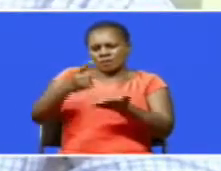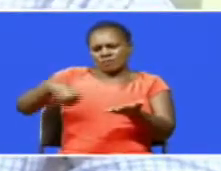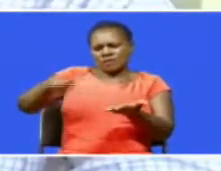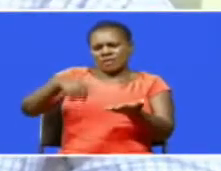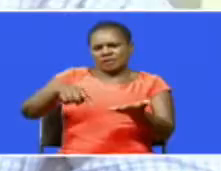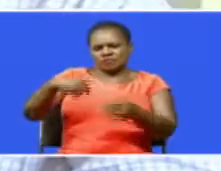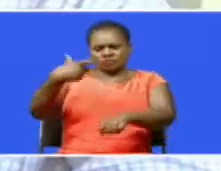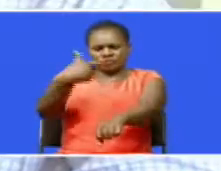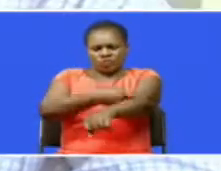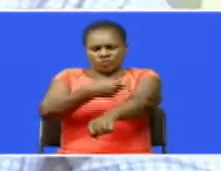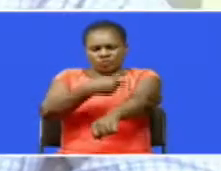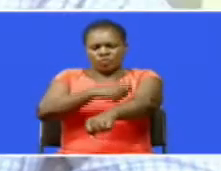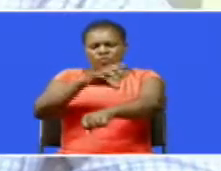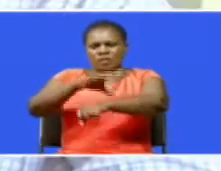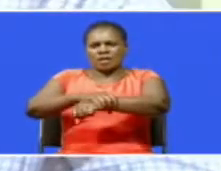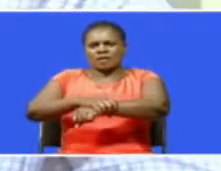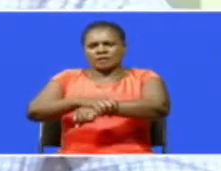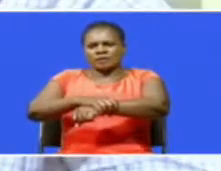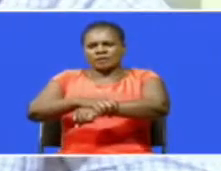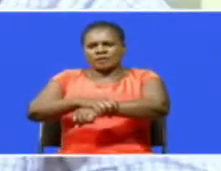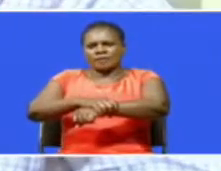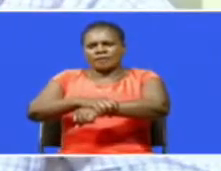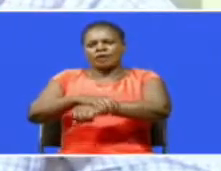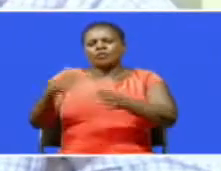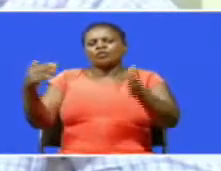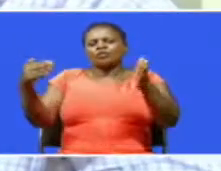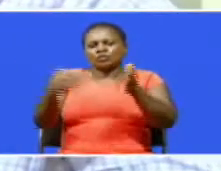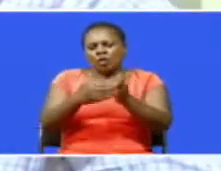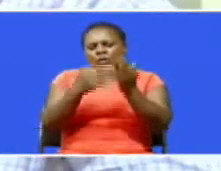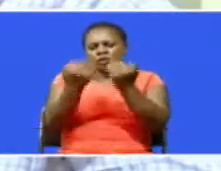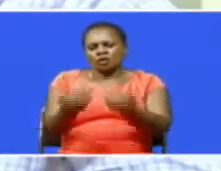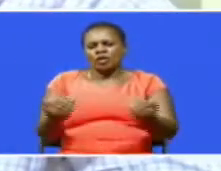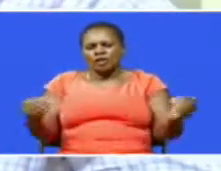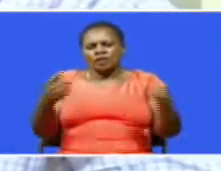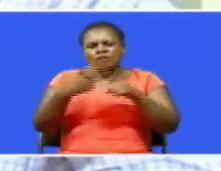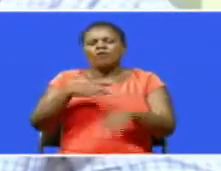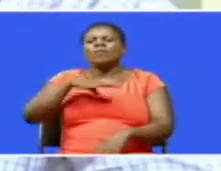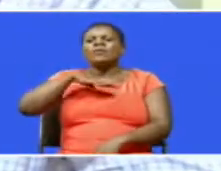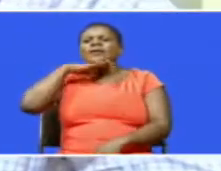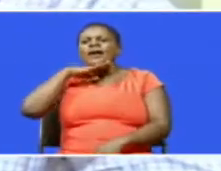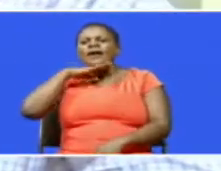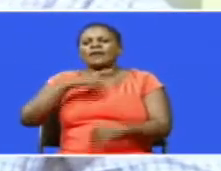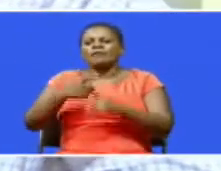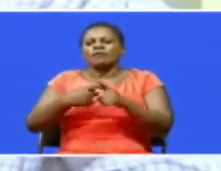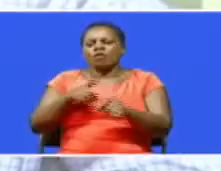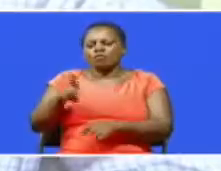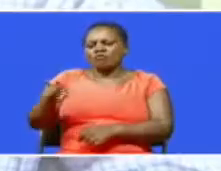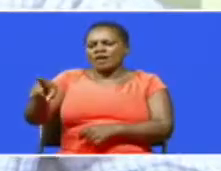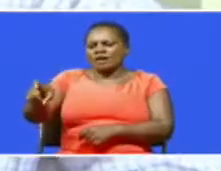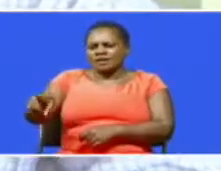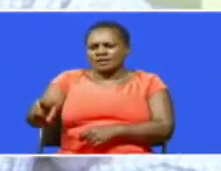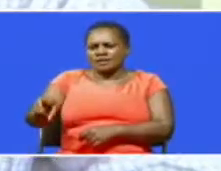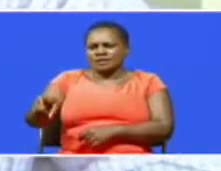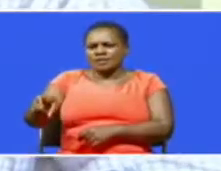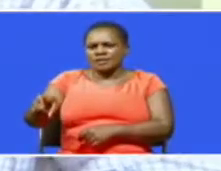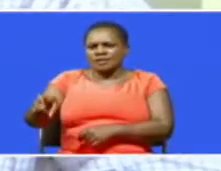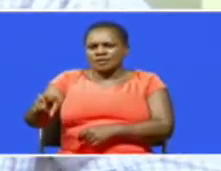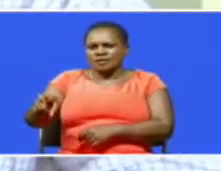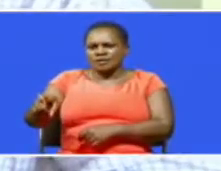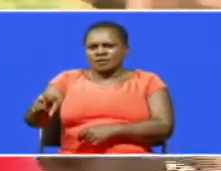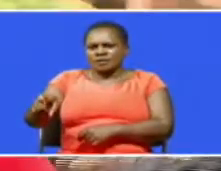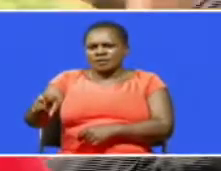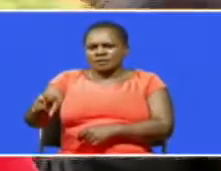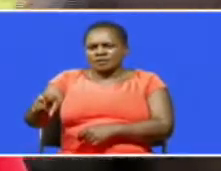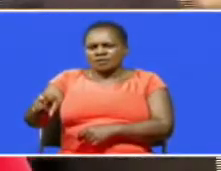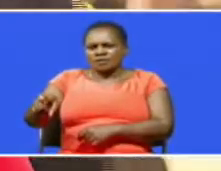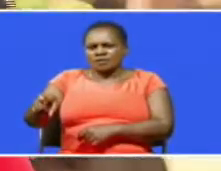get immunizations and vaccinations to stop our children from dying from vaccine preventable